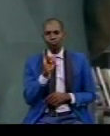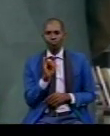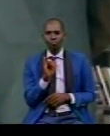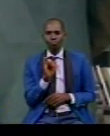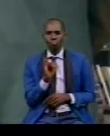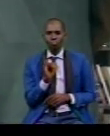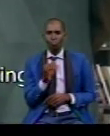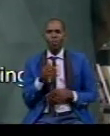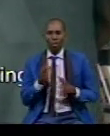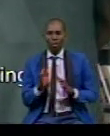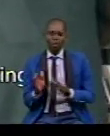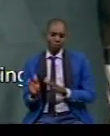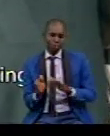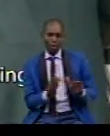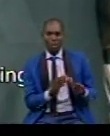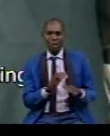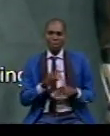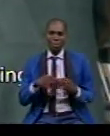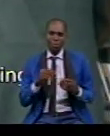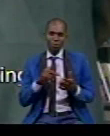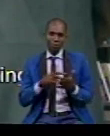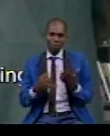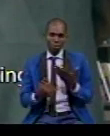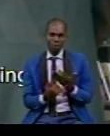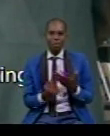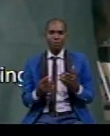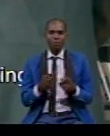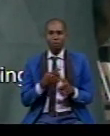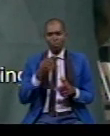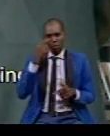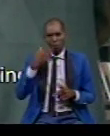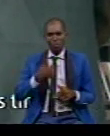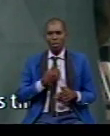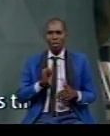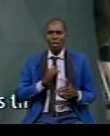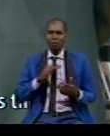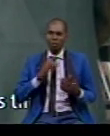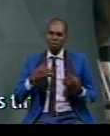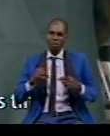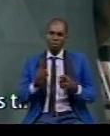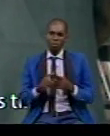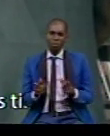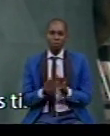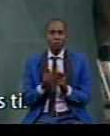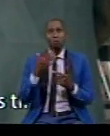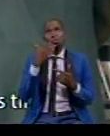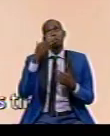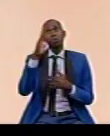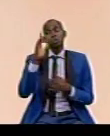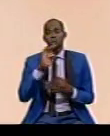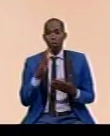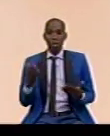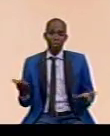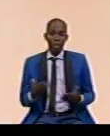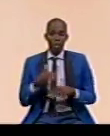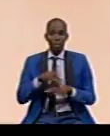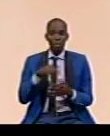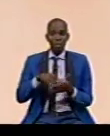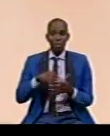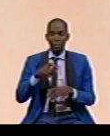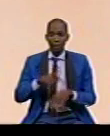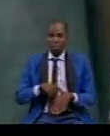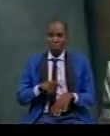a spectator. I am going to be a partaker of the miracle power of God in